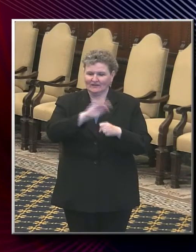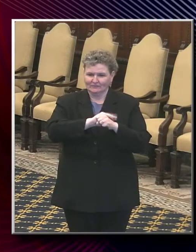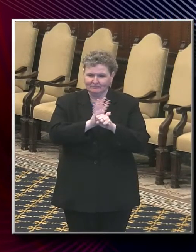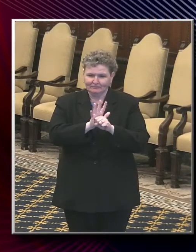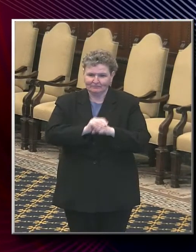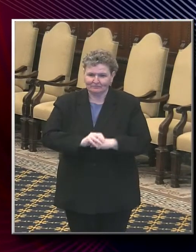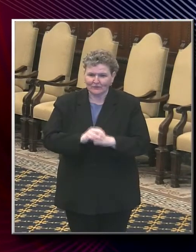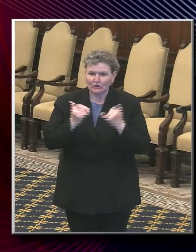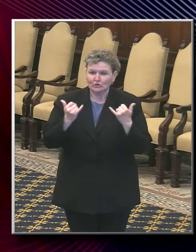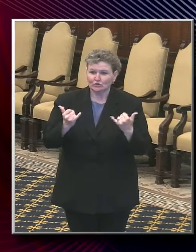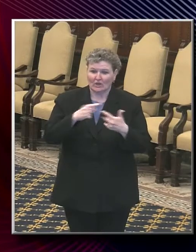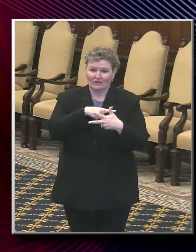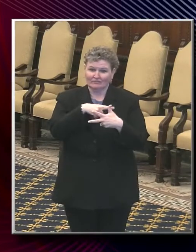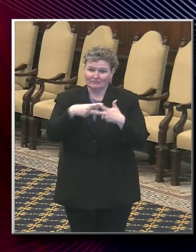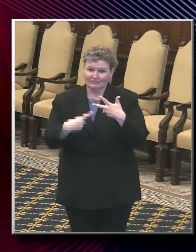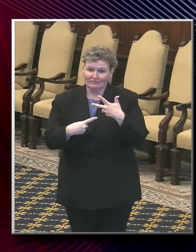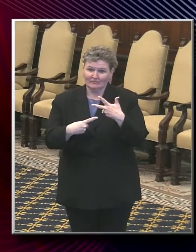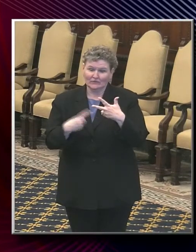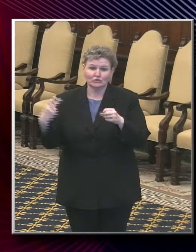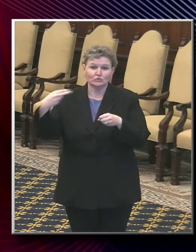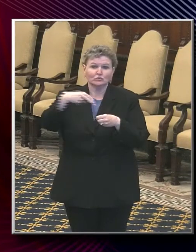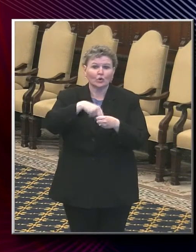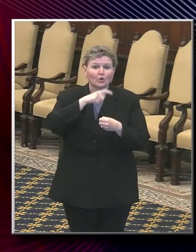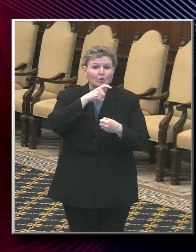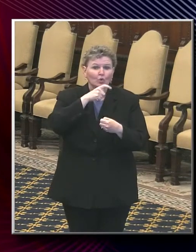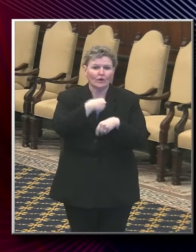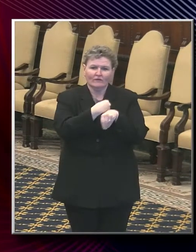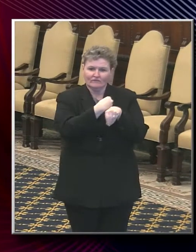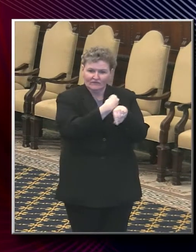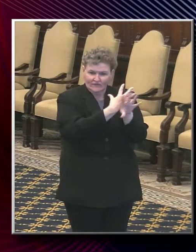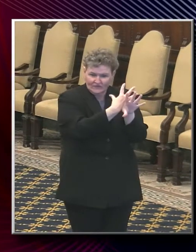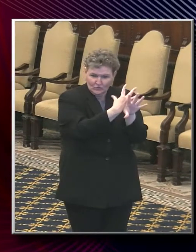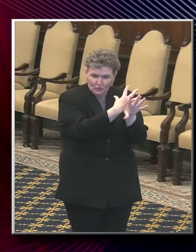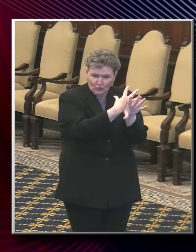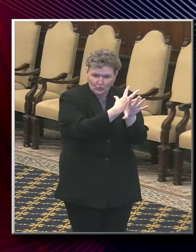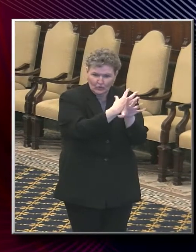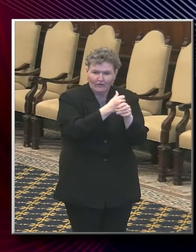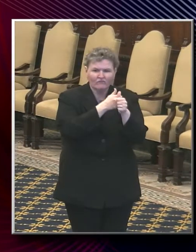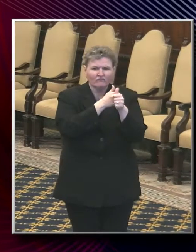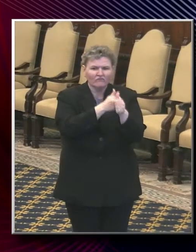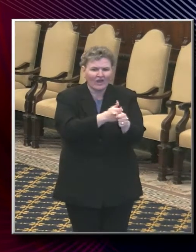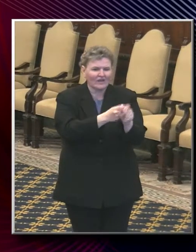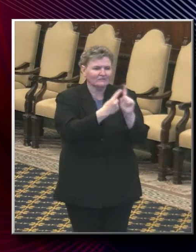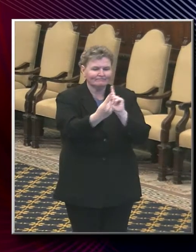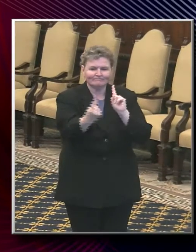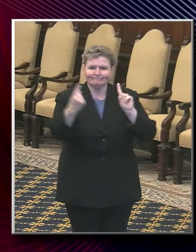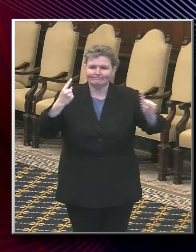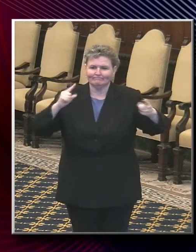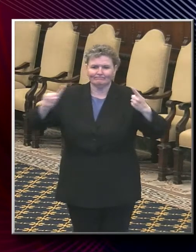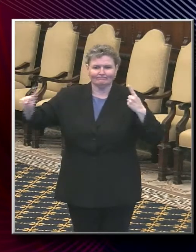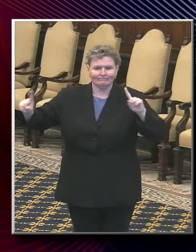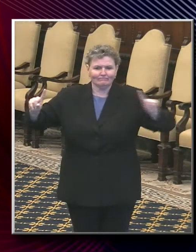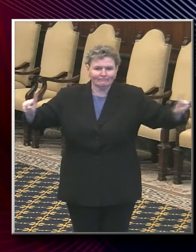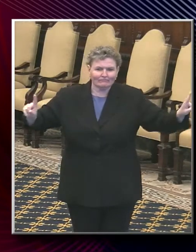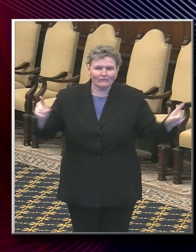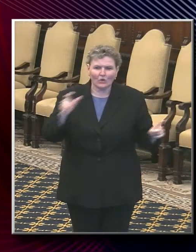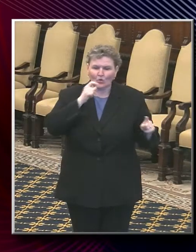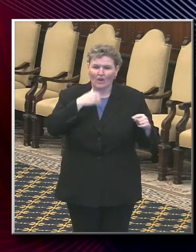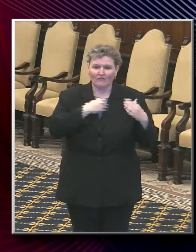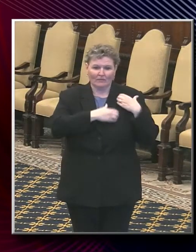speakers are again joining this briefing virtually to adhere to social distancing guidelines. And we'll begin our